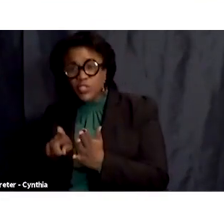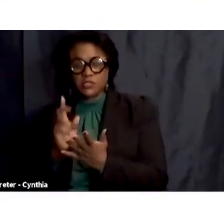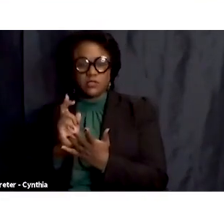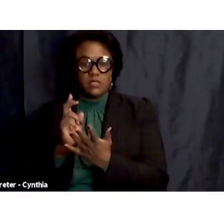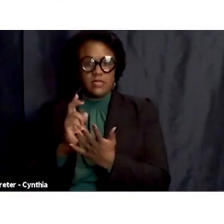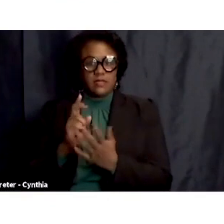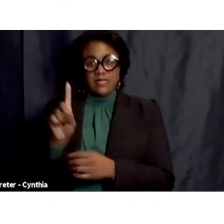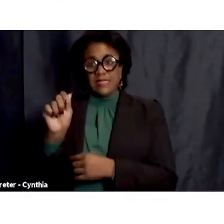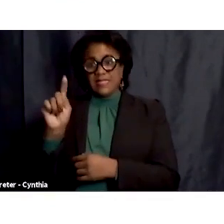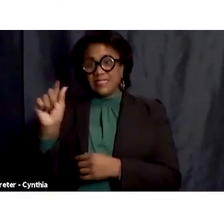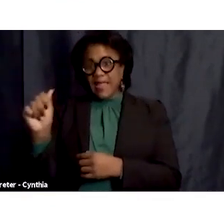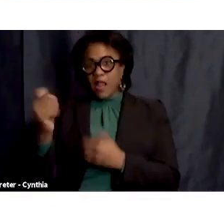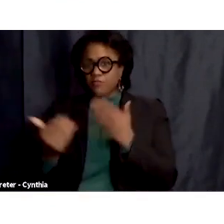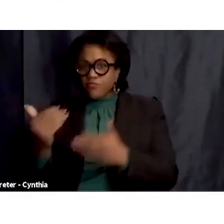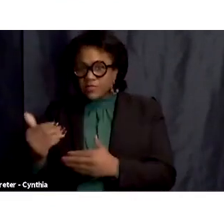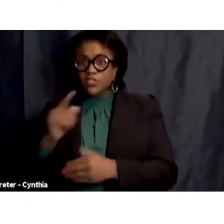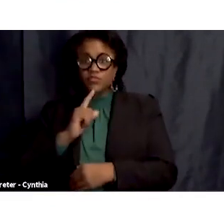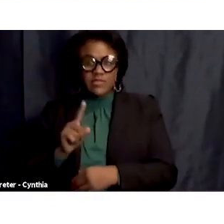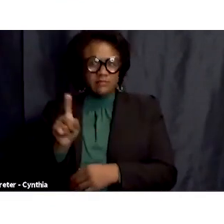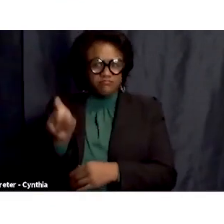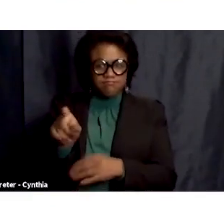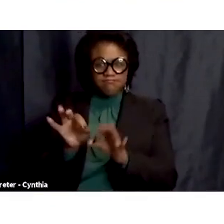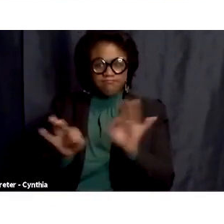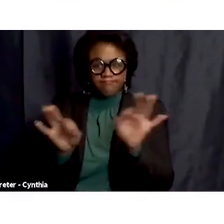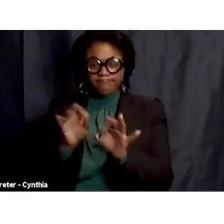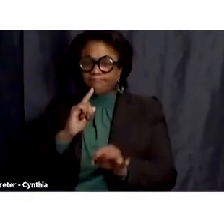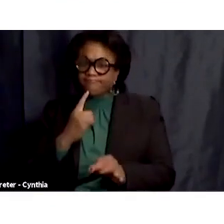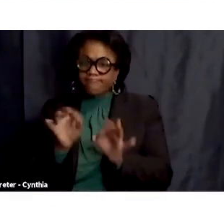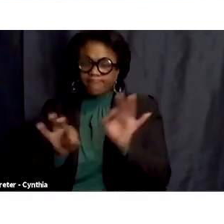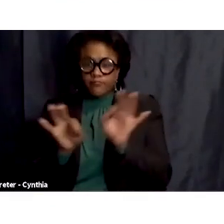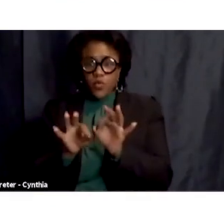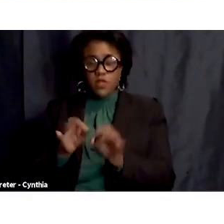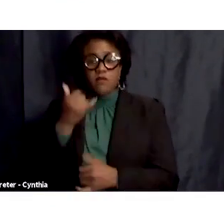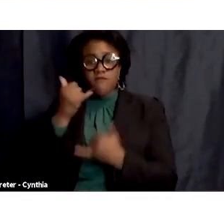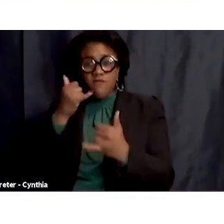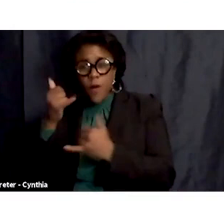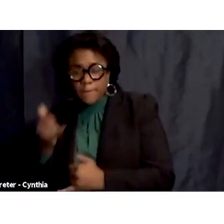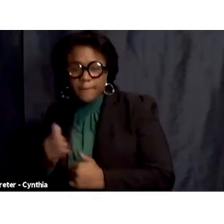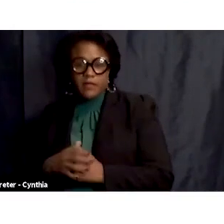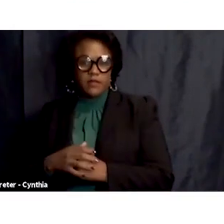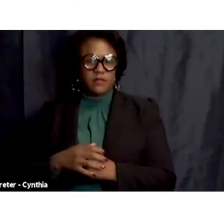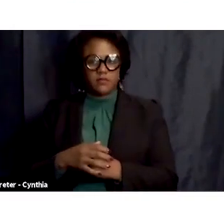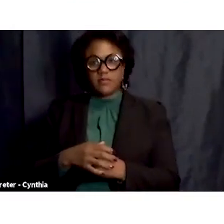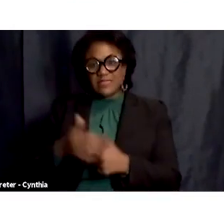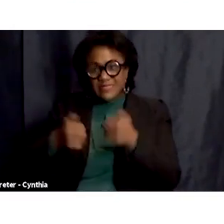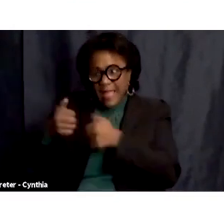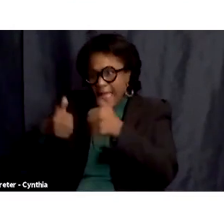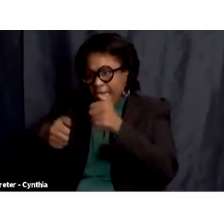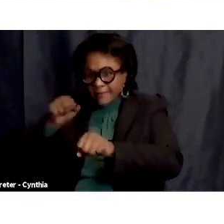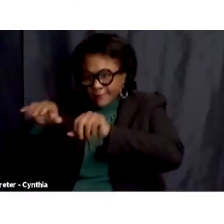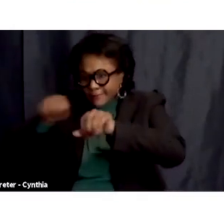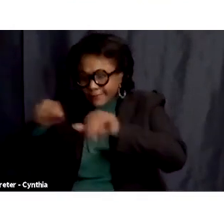there's data processes that are really necessary and critical to movements. There's phone banking, there's texting, there's a ton of different things. There's